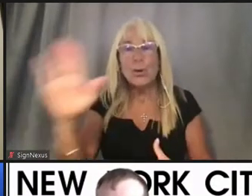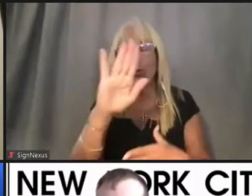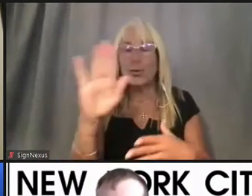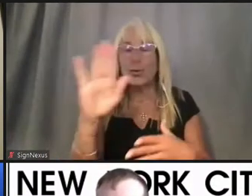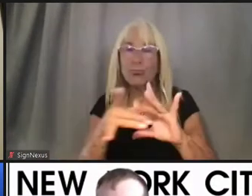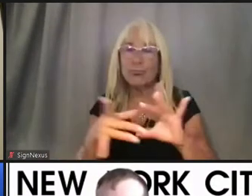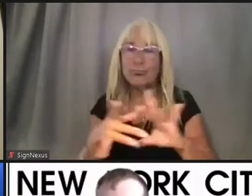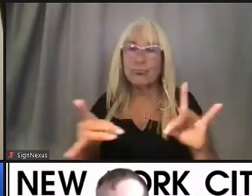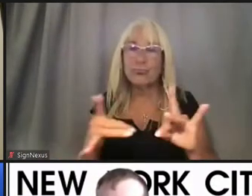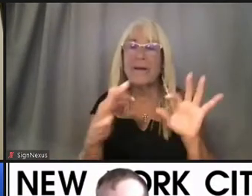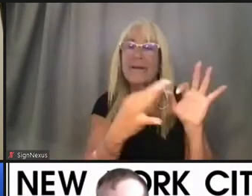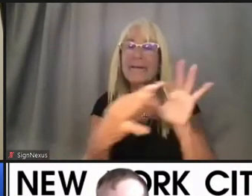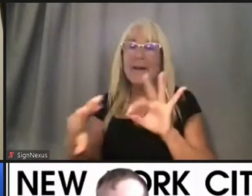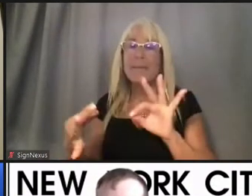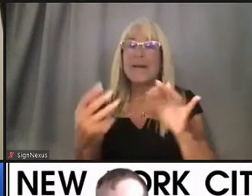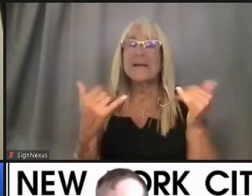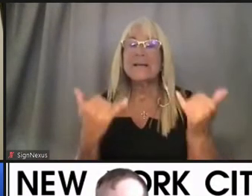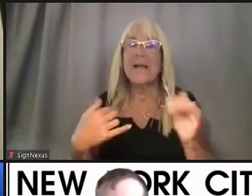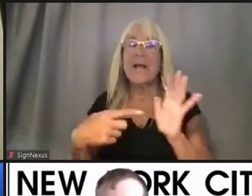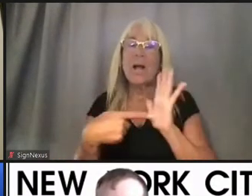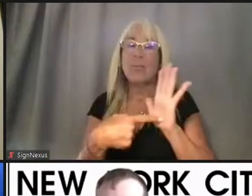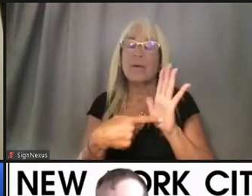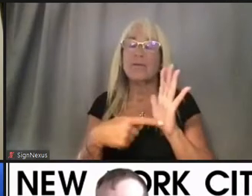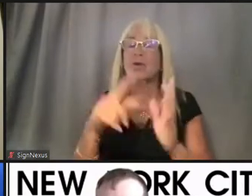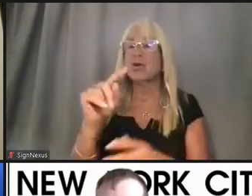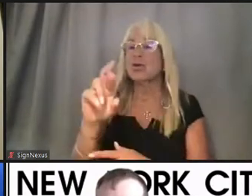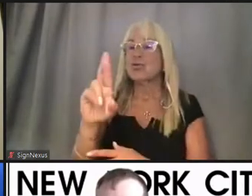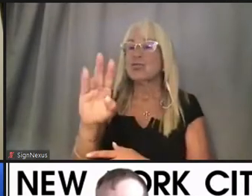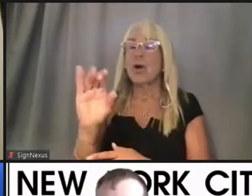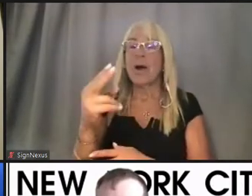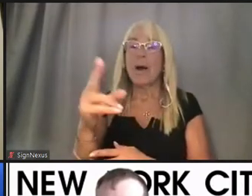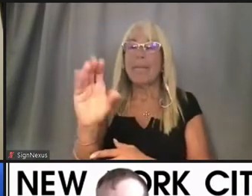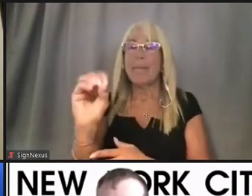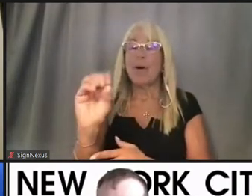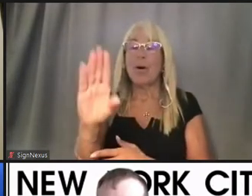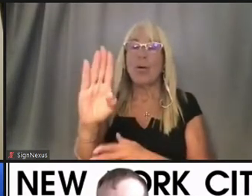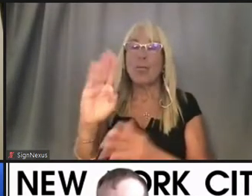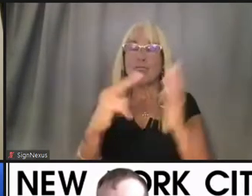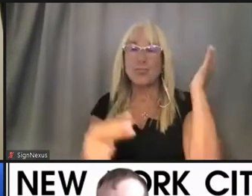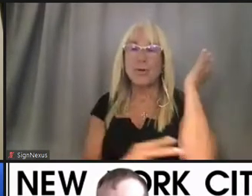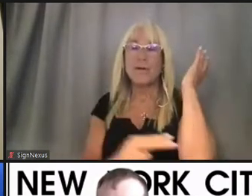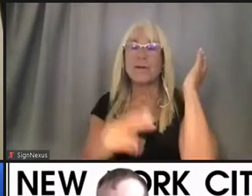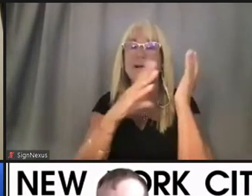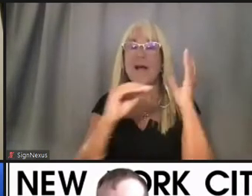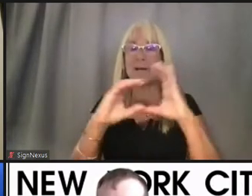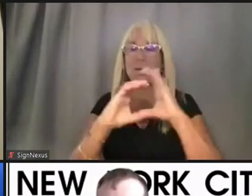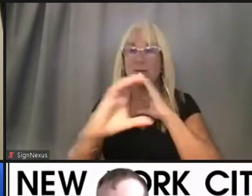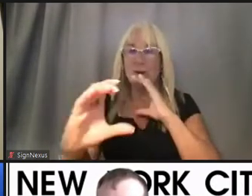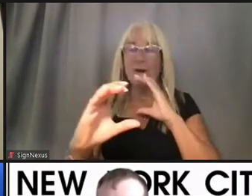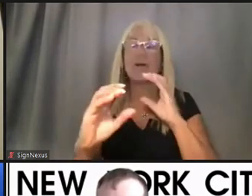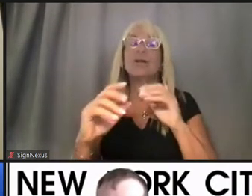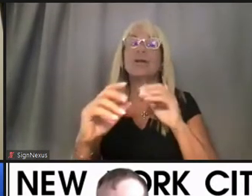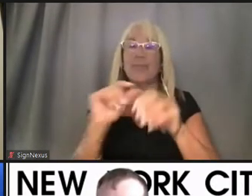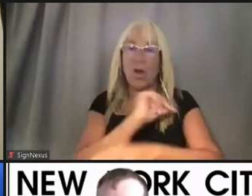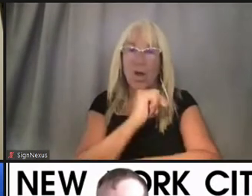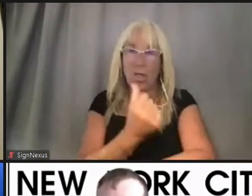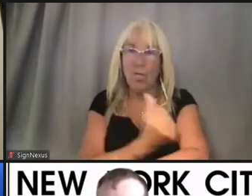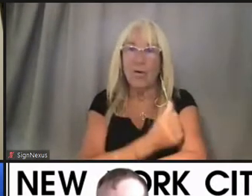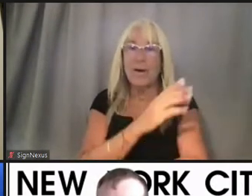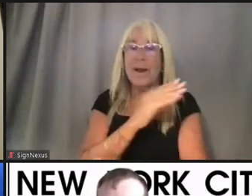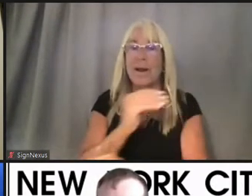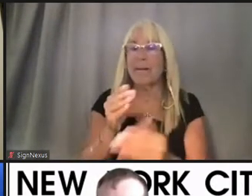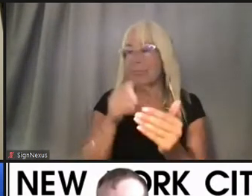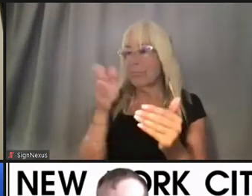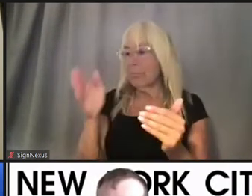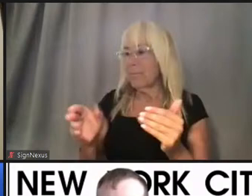this morning I am representing the Triborough Bridge and tunnel Authority and MTA more broadly and I'm joined by Nicola Angel vice president at